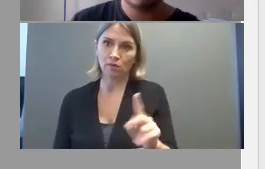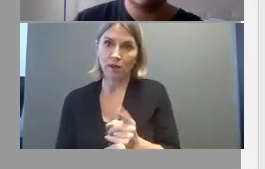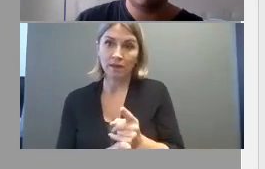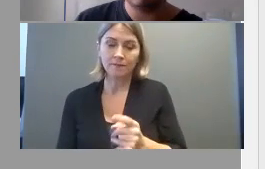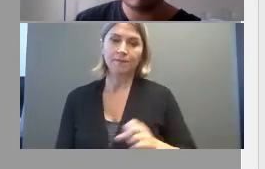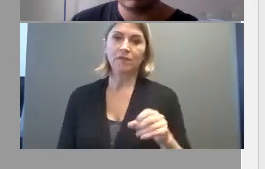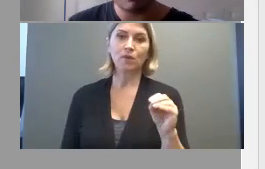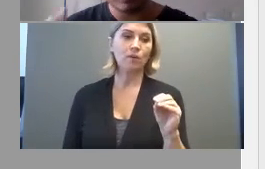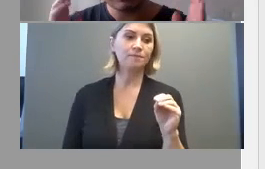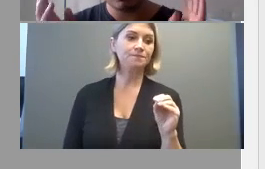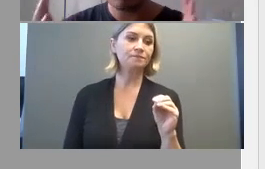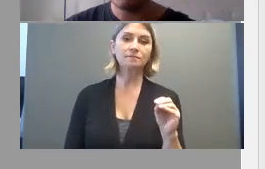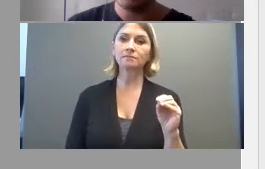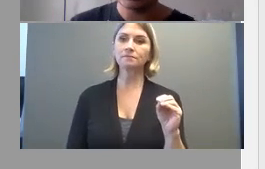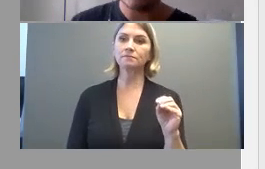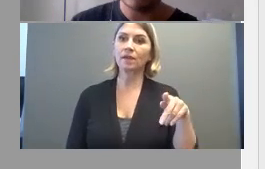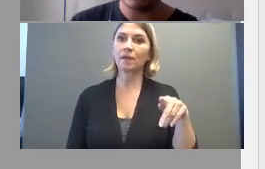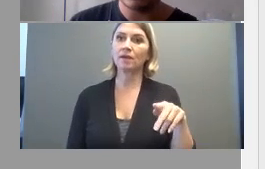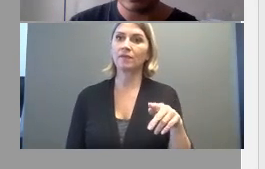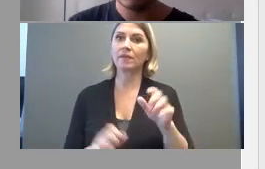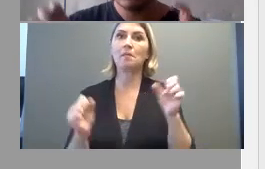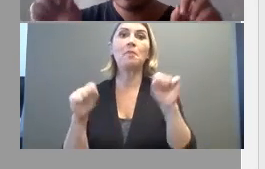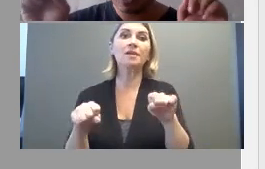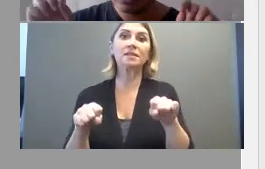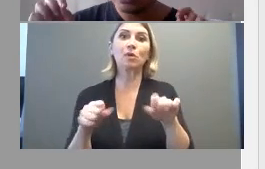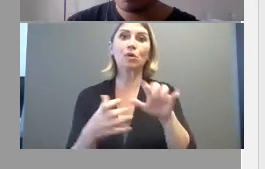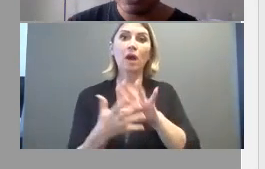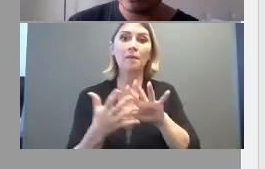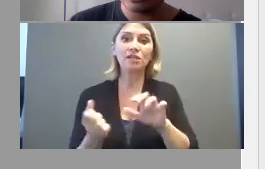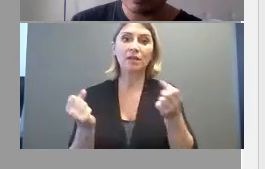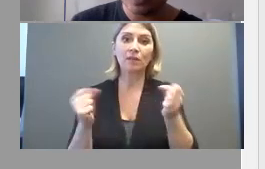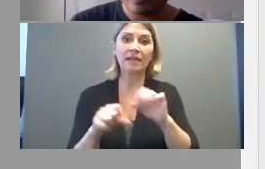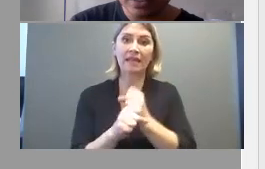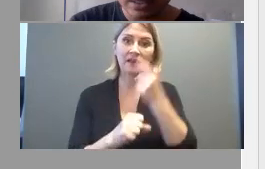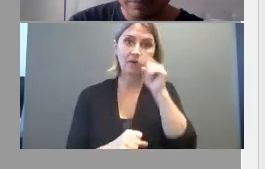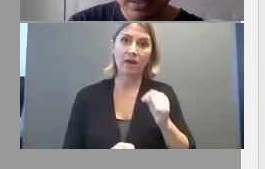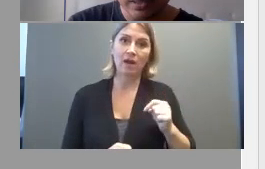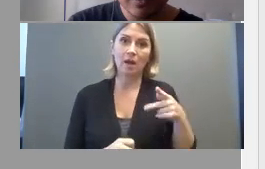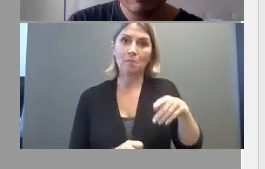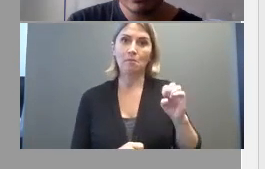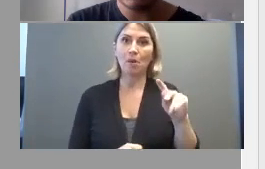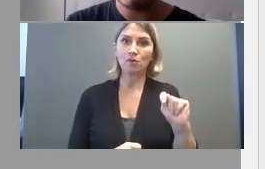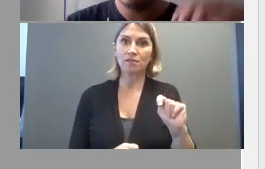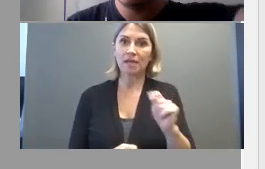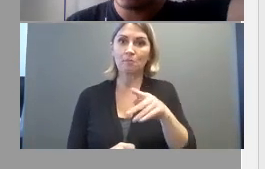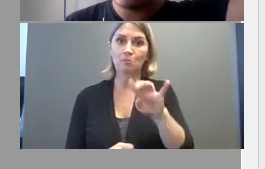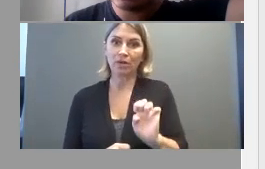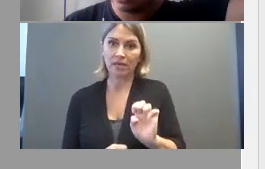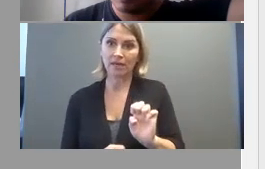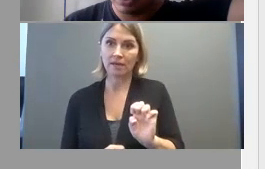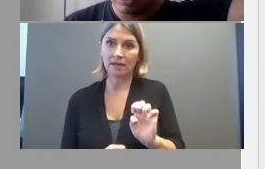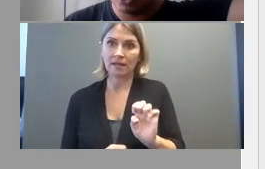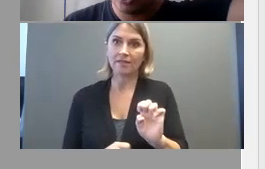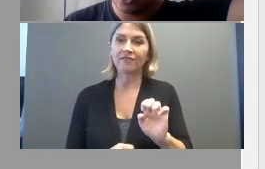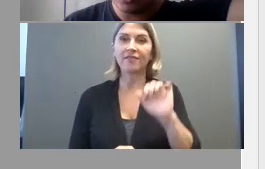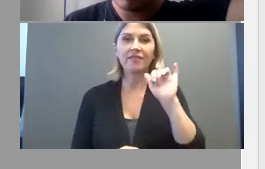so the possible combinations that we can get for these pre-visit and post-visit numbers are, we can have U as